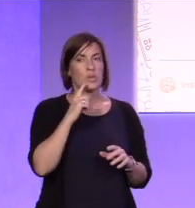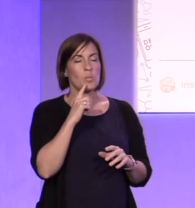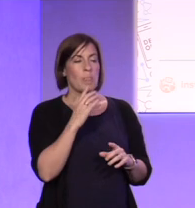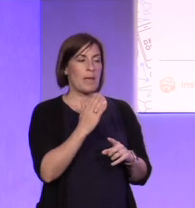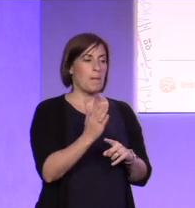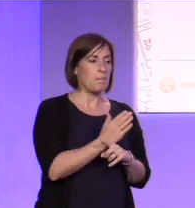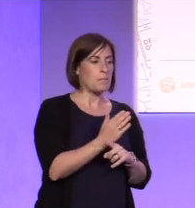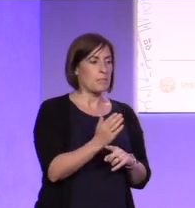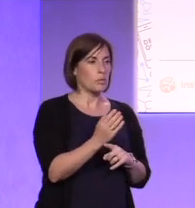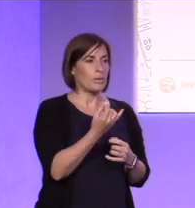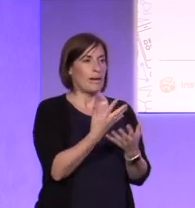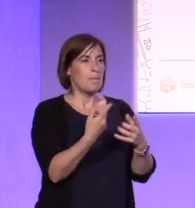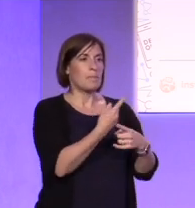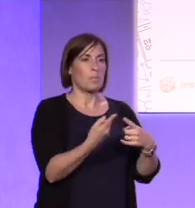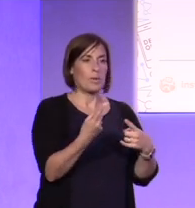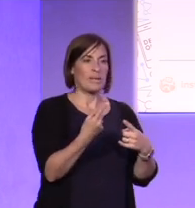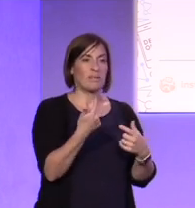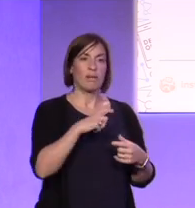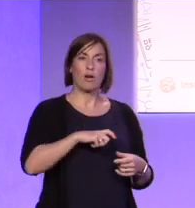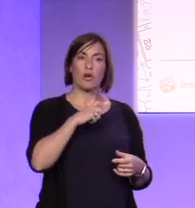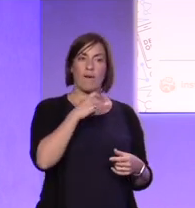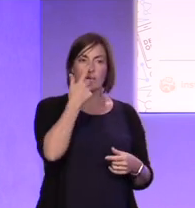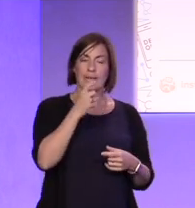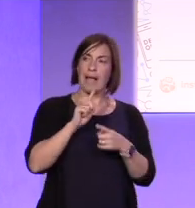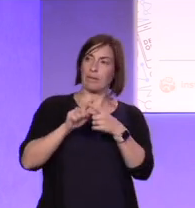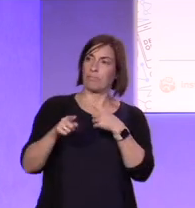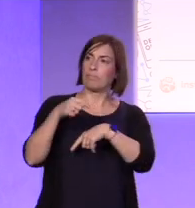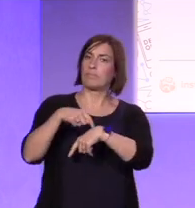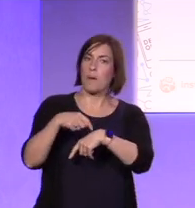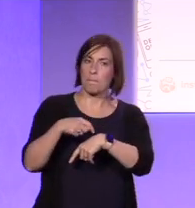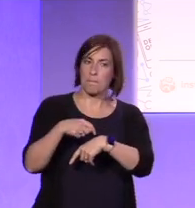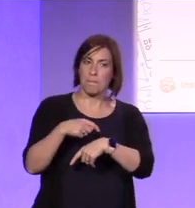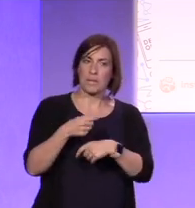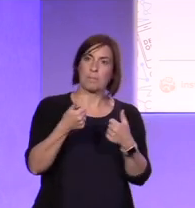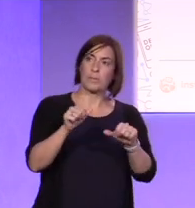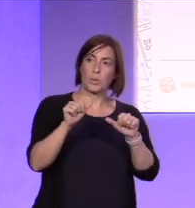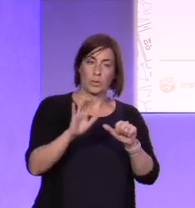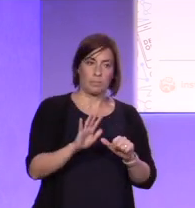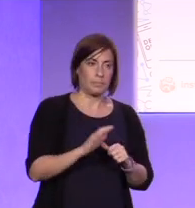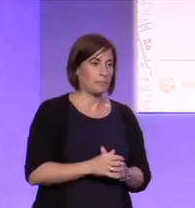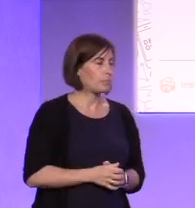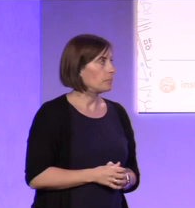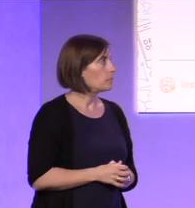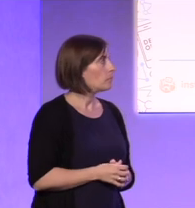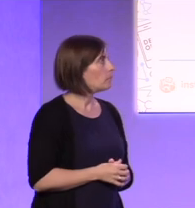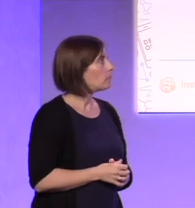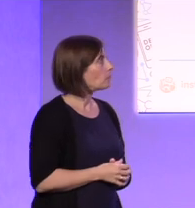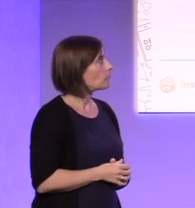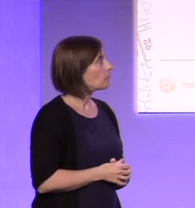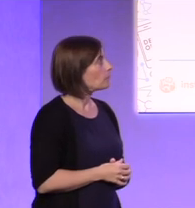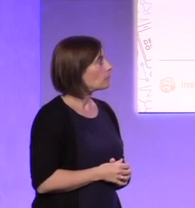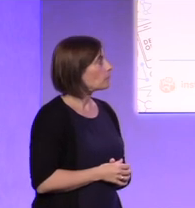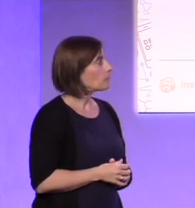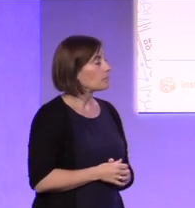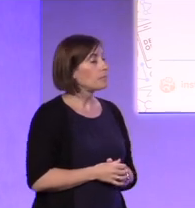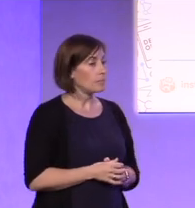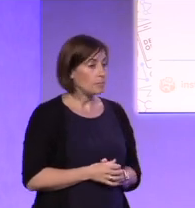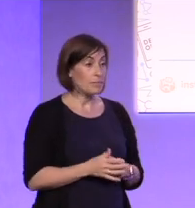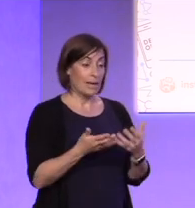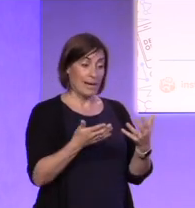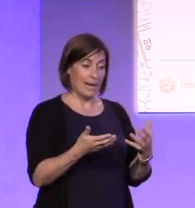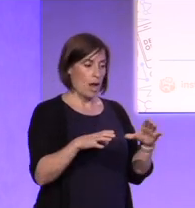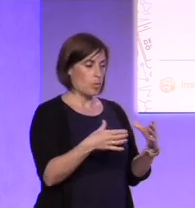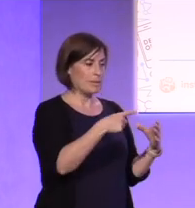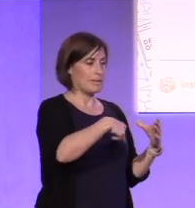to be able to deliver this. And it was a good place to get to. But because we've got this time-based concept now, we can go back